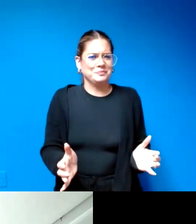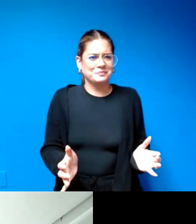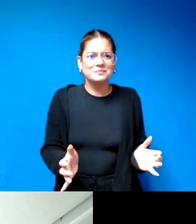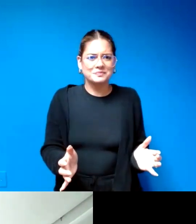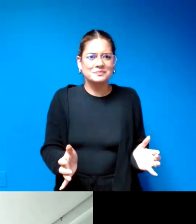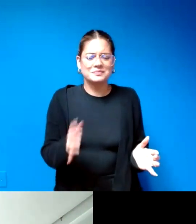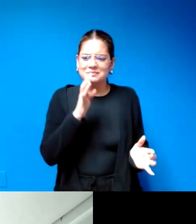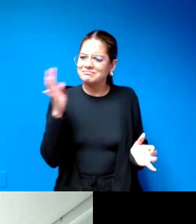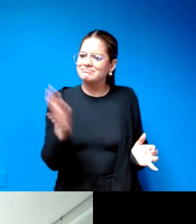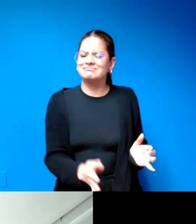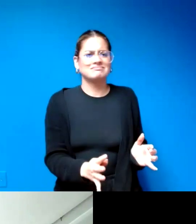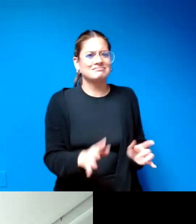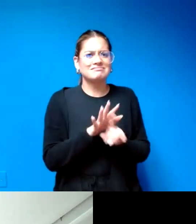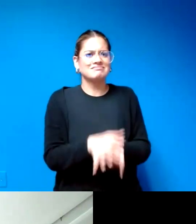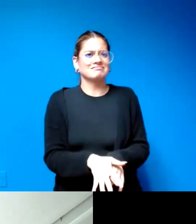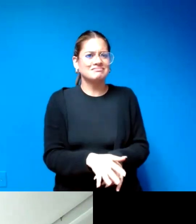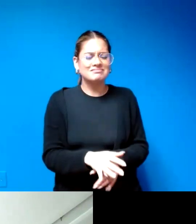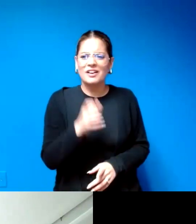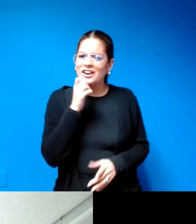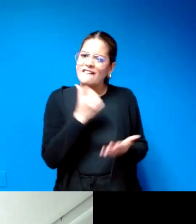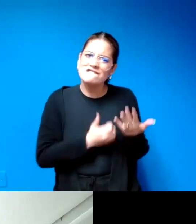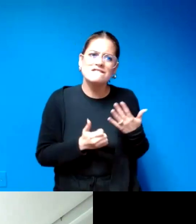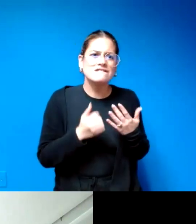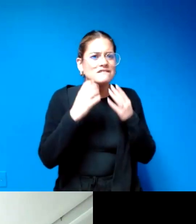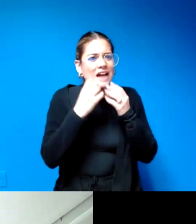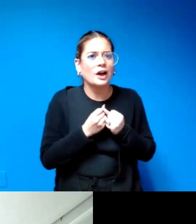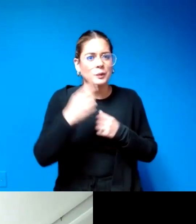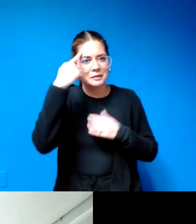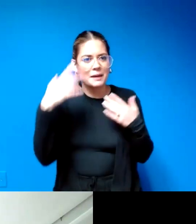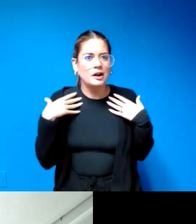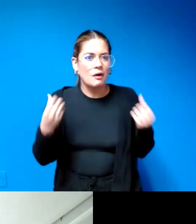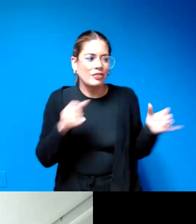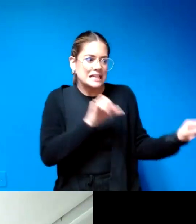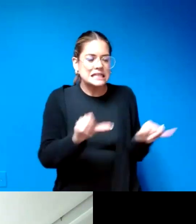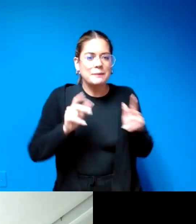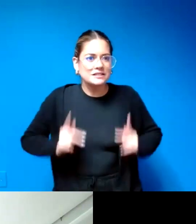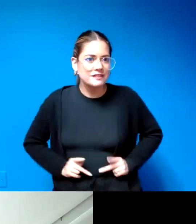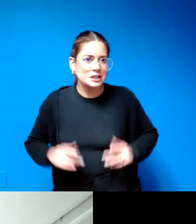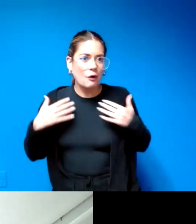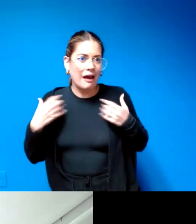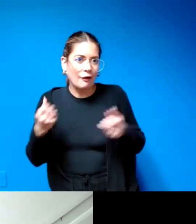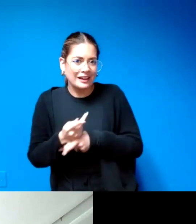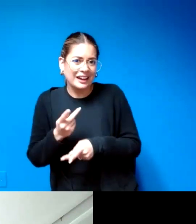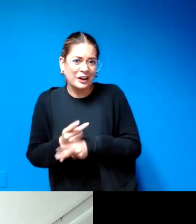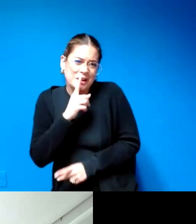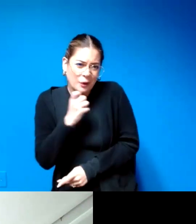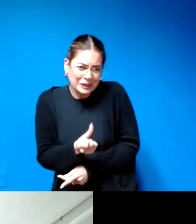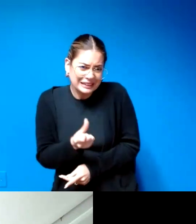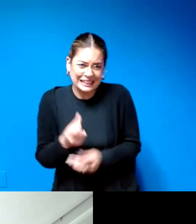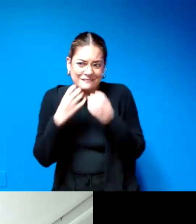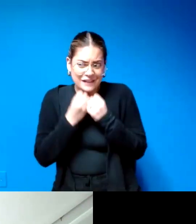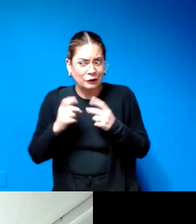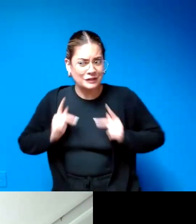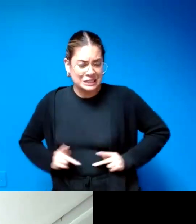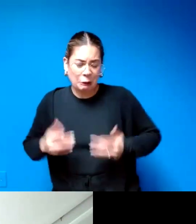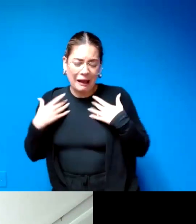a society that we weren't going to value mental health care in the same way that we value physical health care. And we don't really value physical health care very much. And so